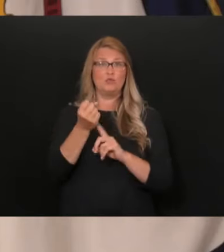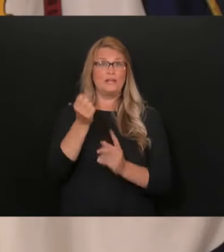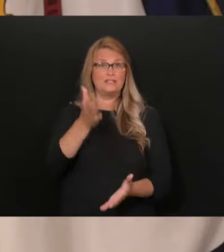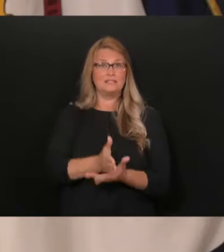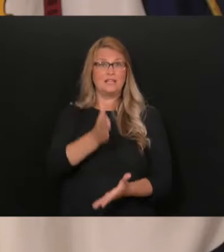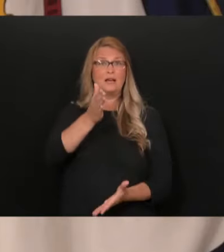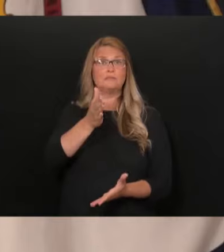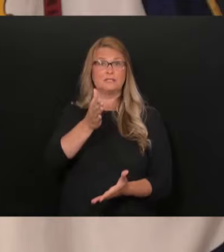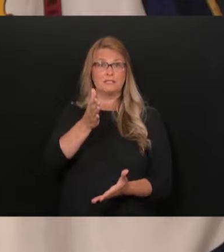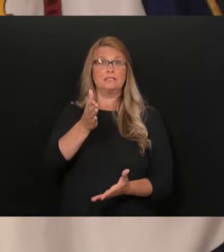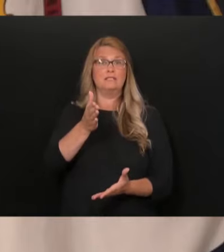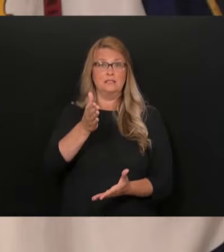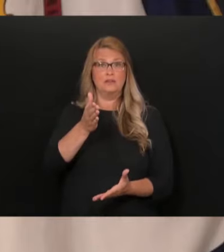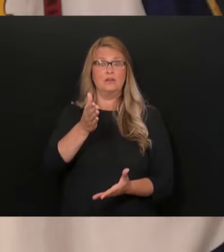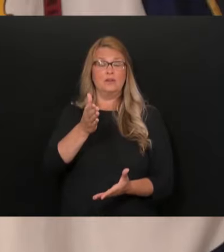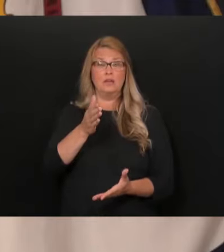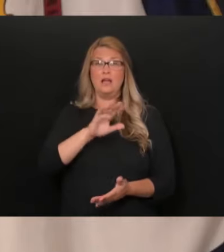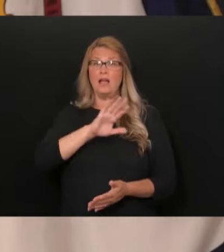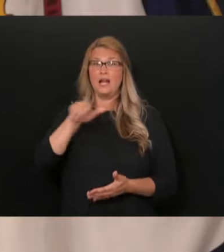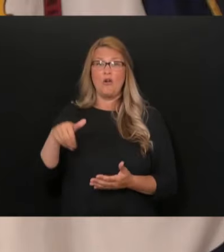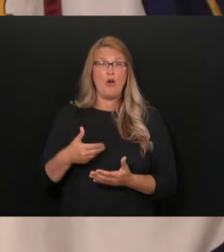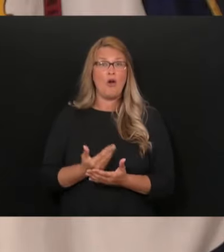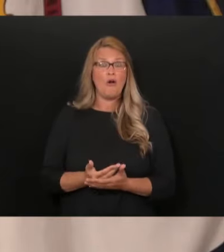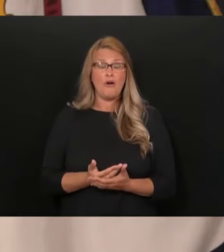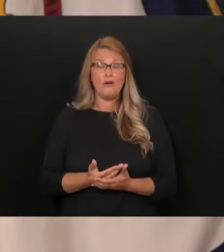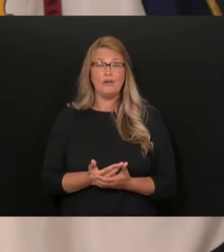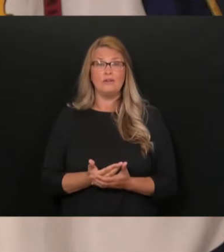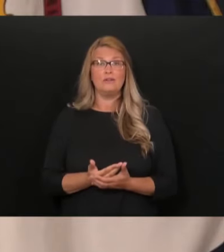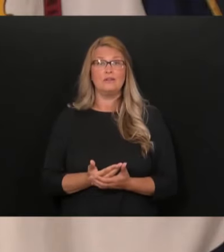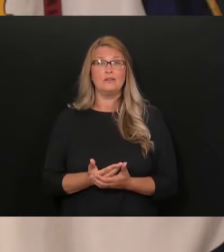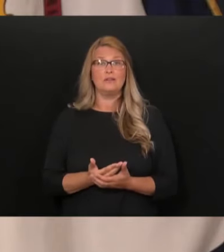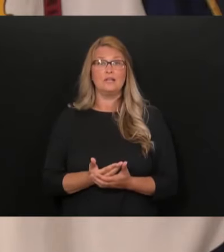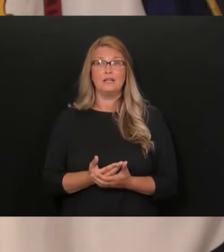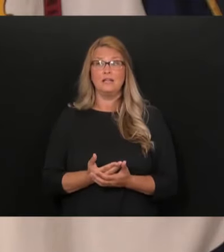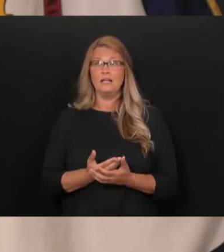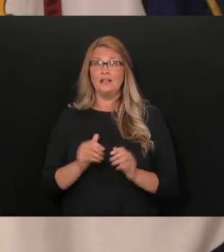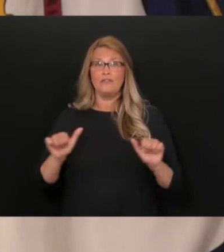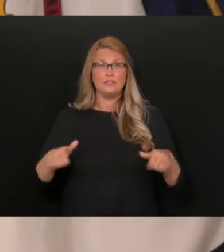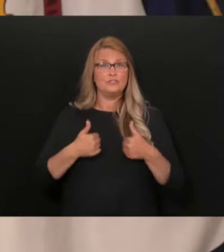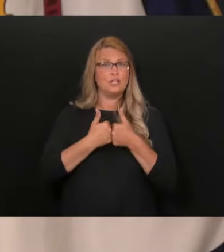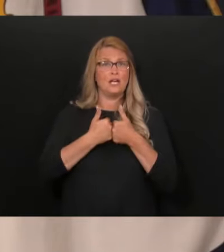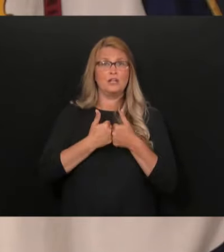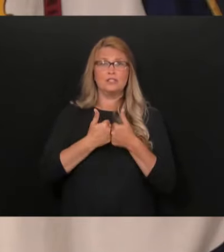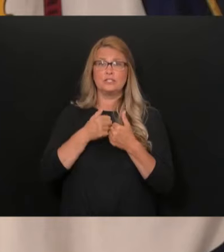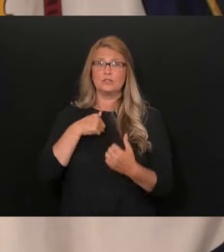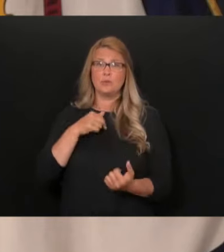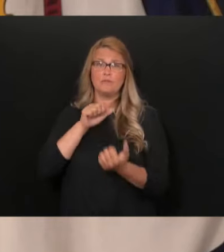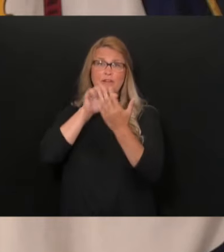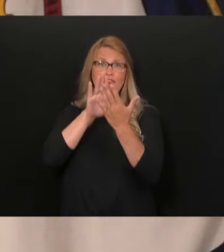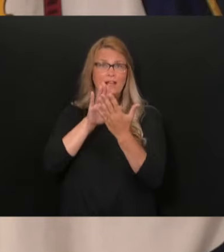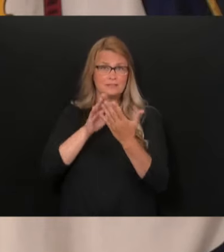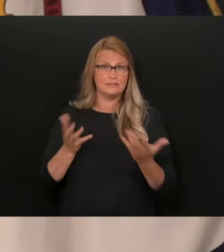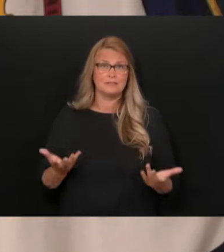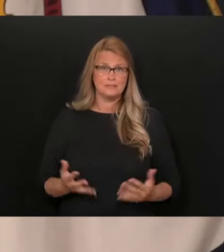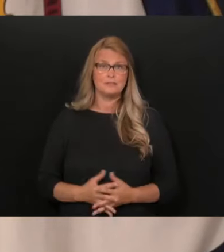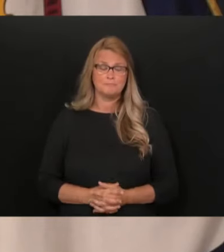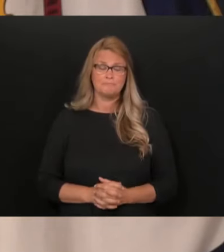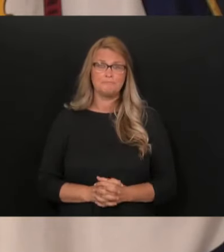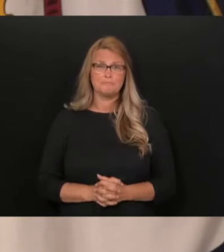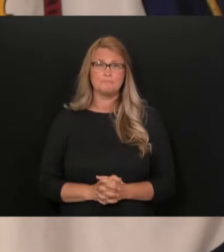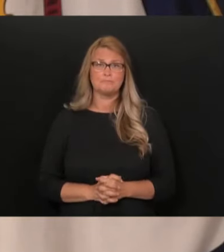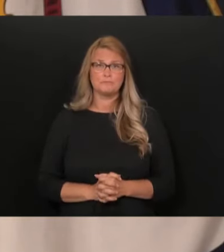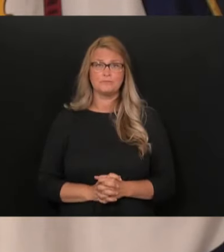and all the trials and tribulations that this thing's put on us.